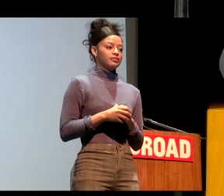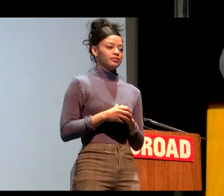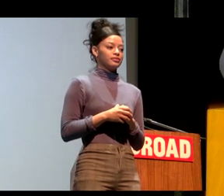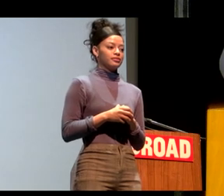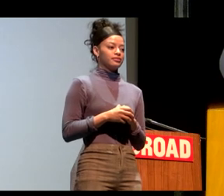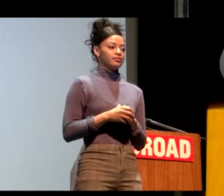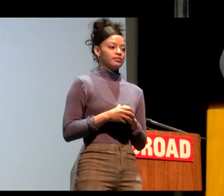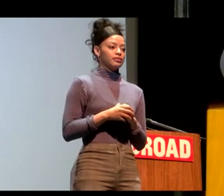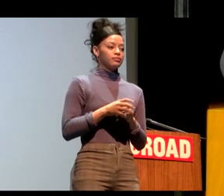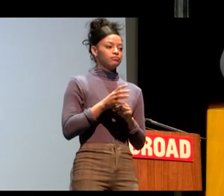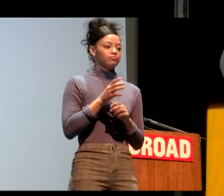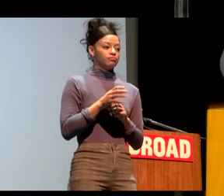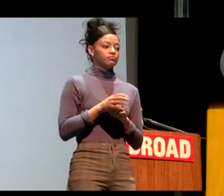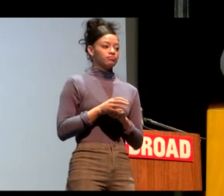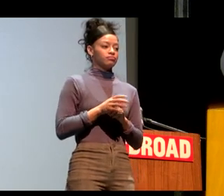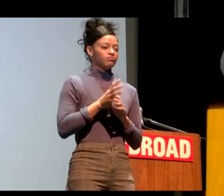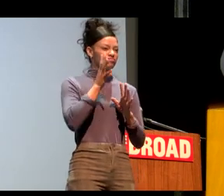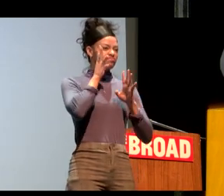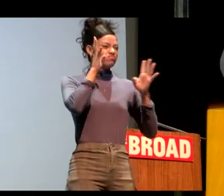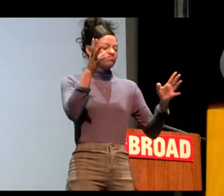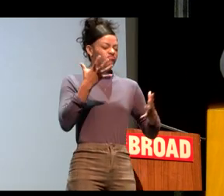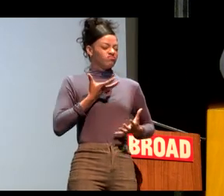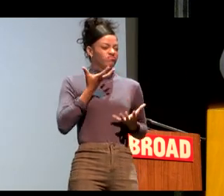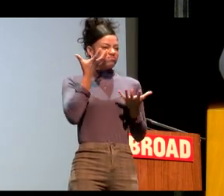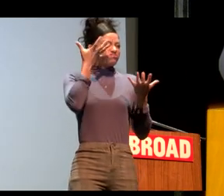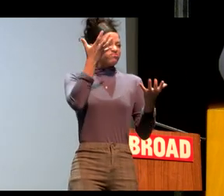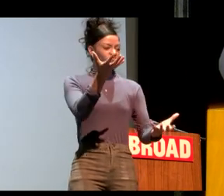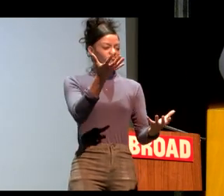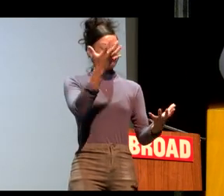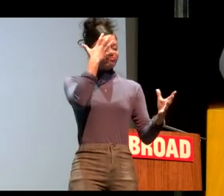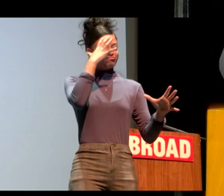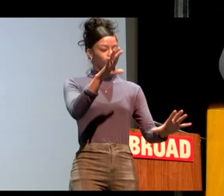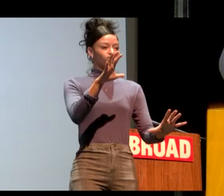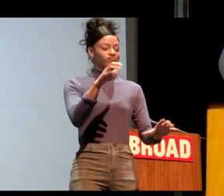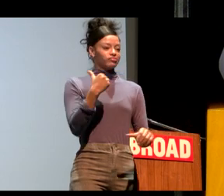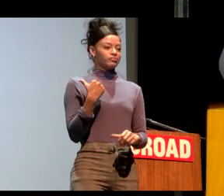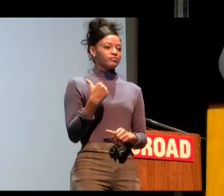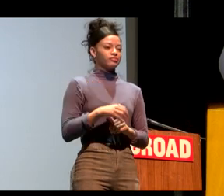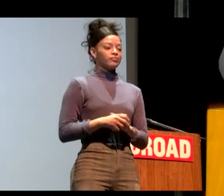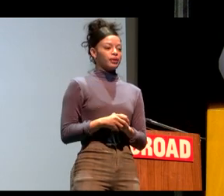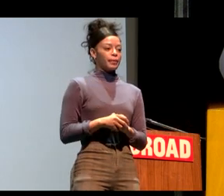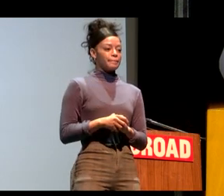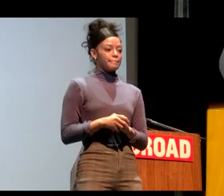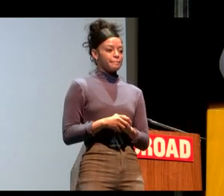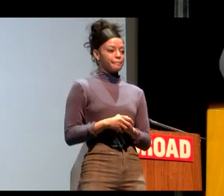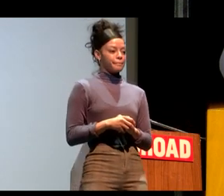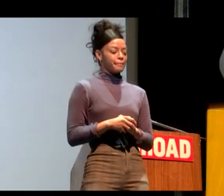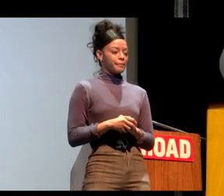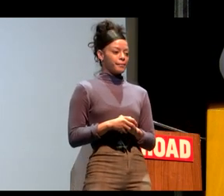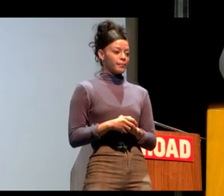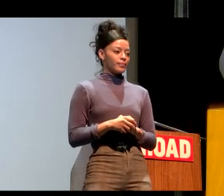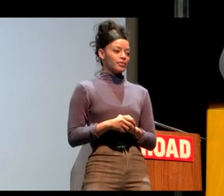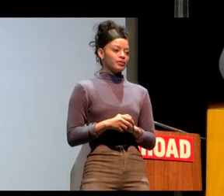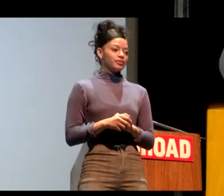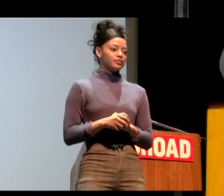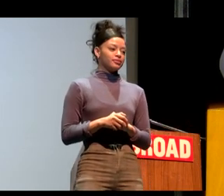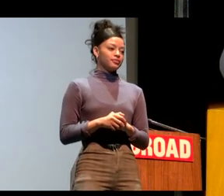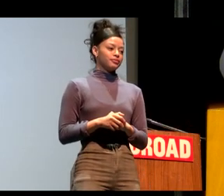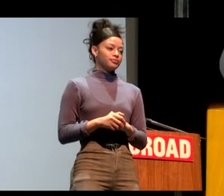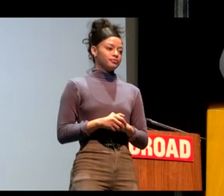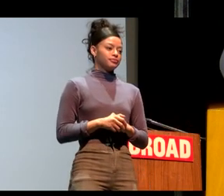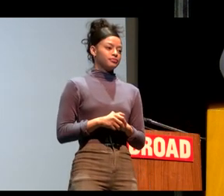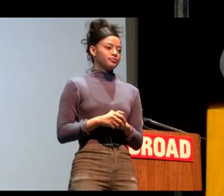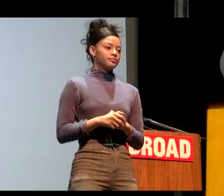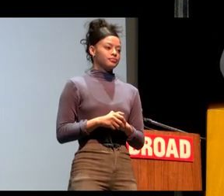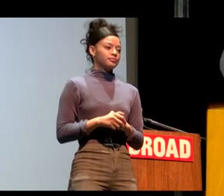First, Japan in the wake of World War II. Later on, the energies that flowed from